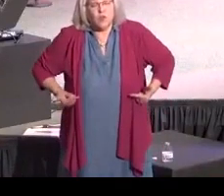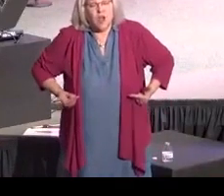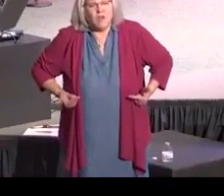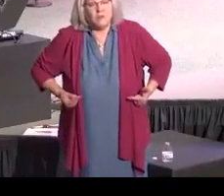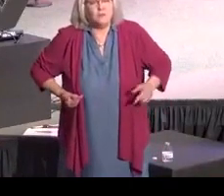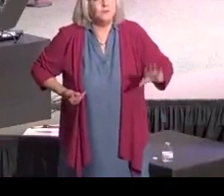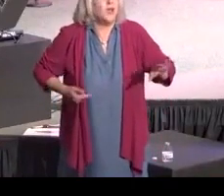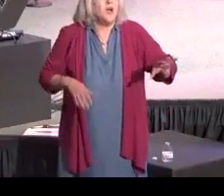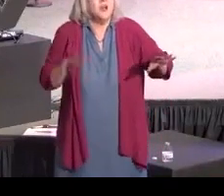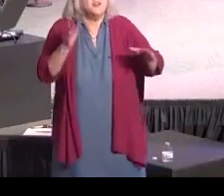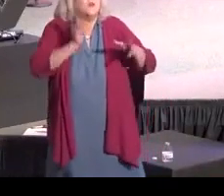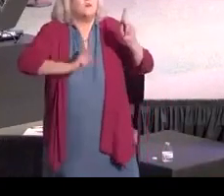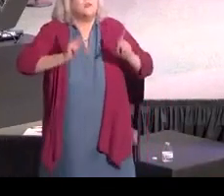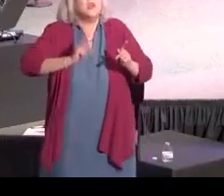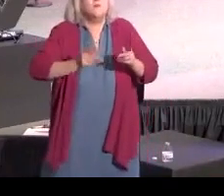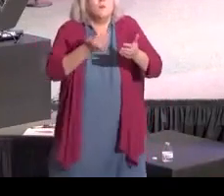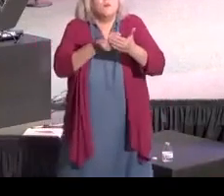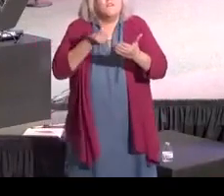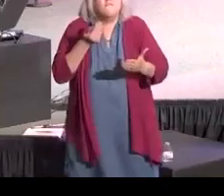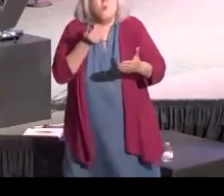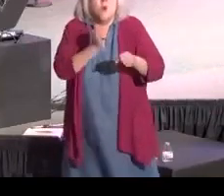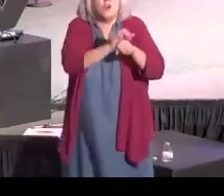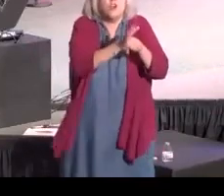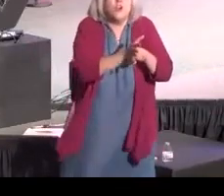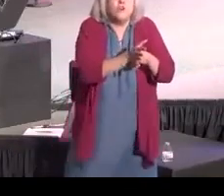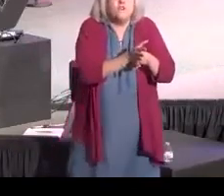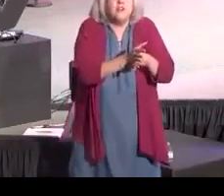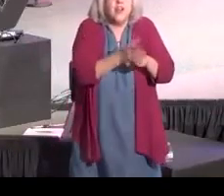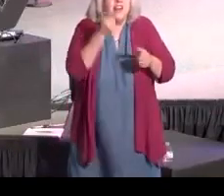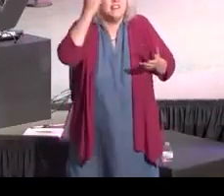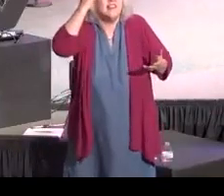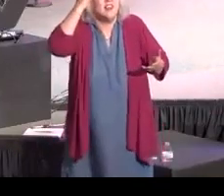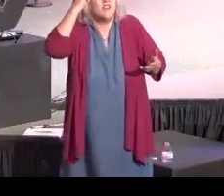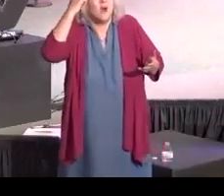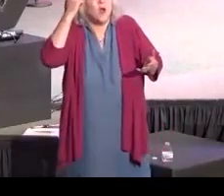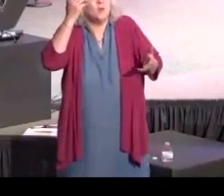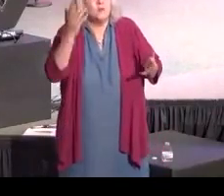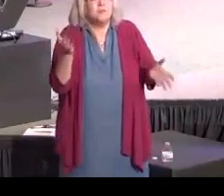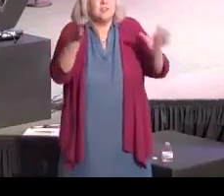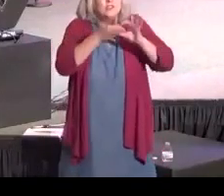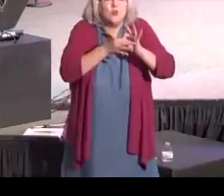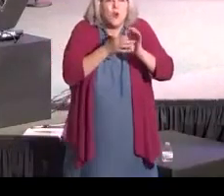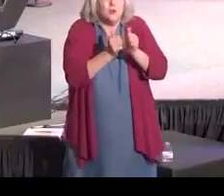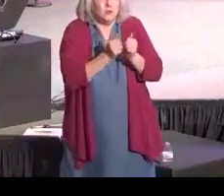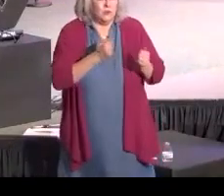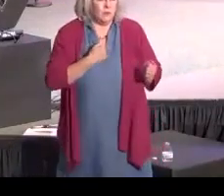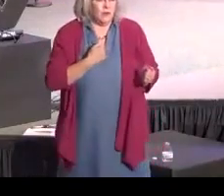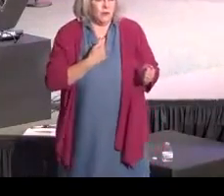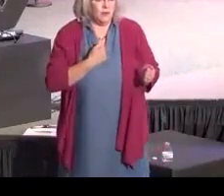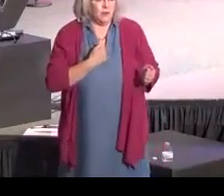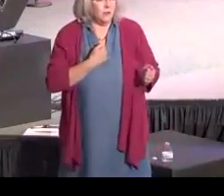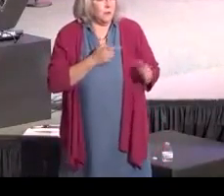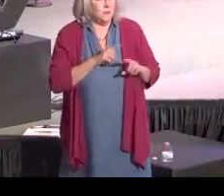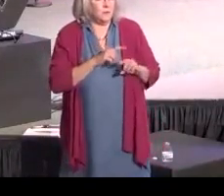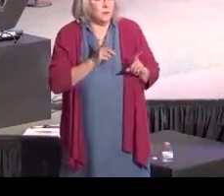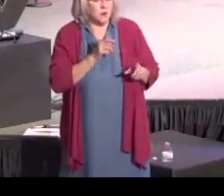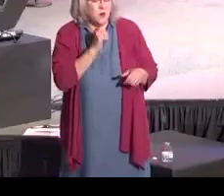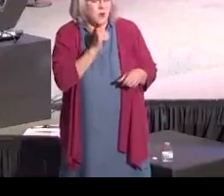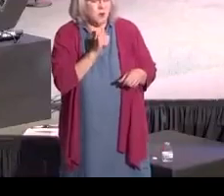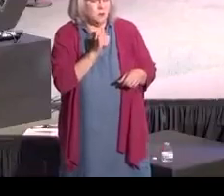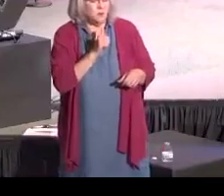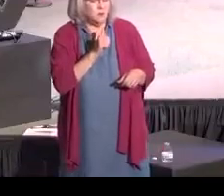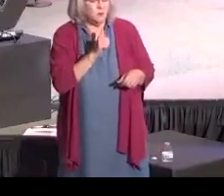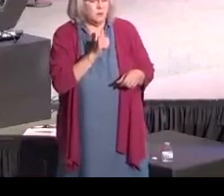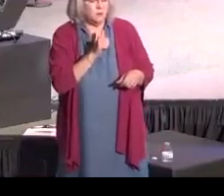I thought would be with me who really are not with me. These islanders